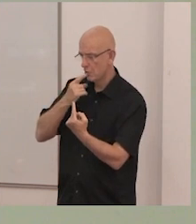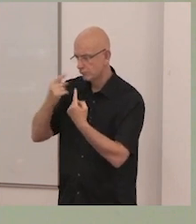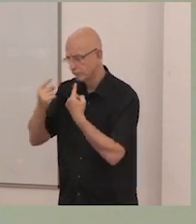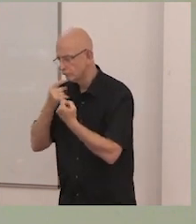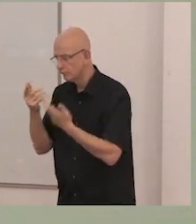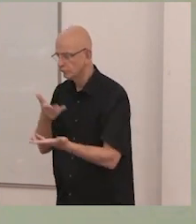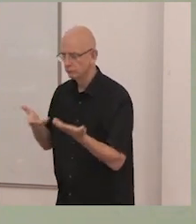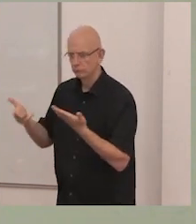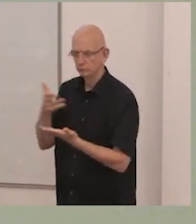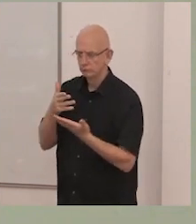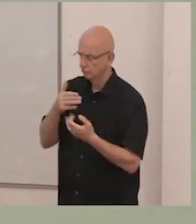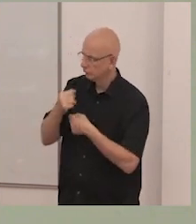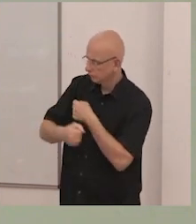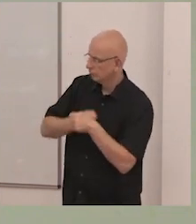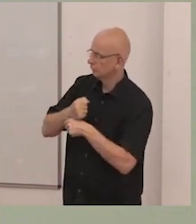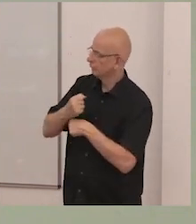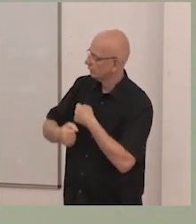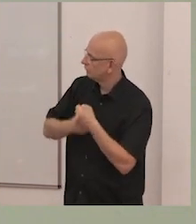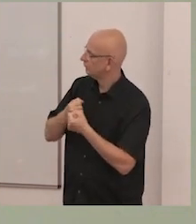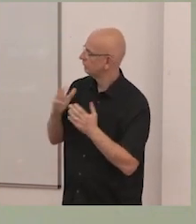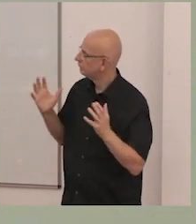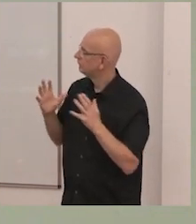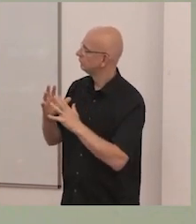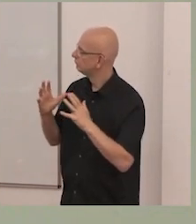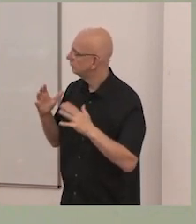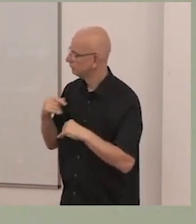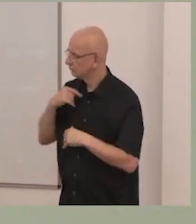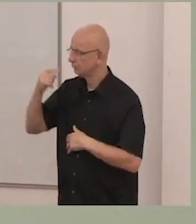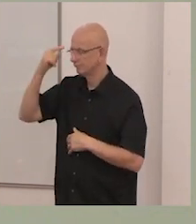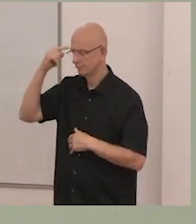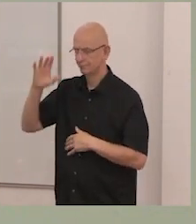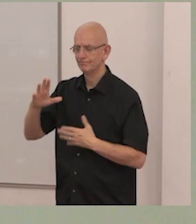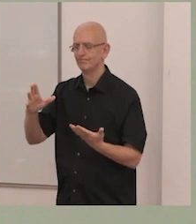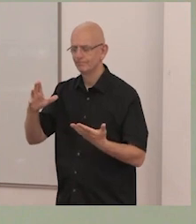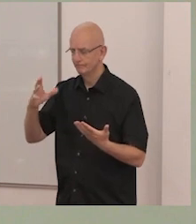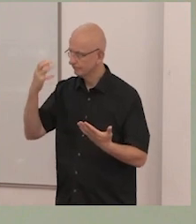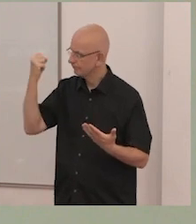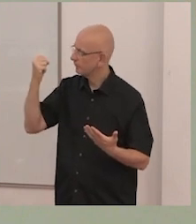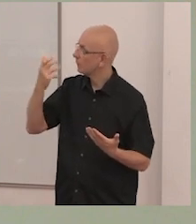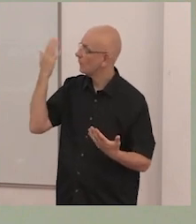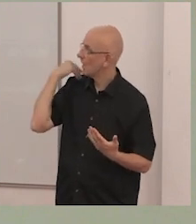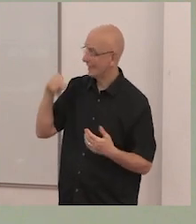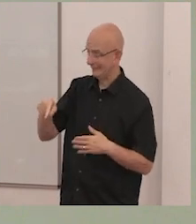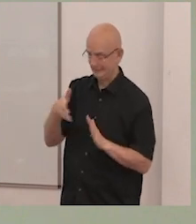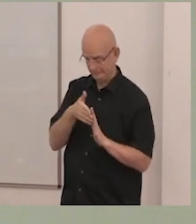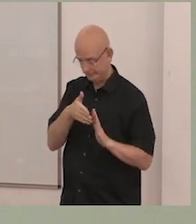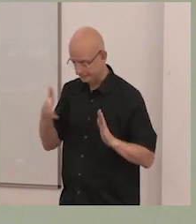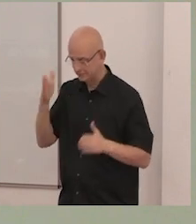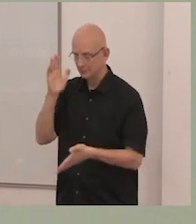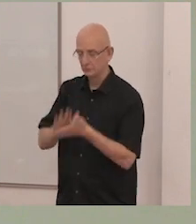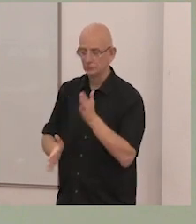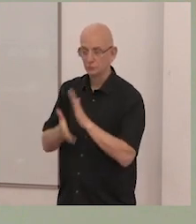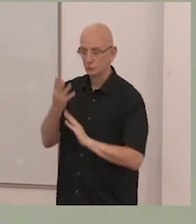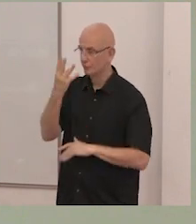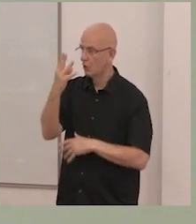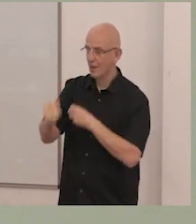term only, so 4 years. And with each year, I think now that